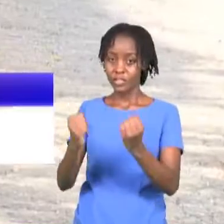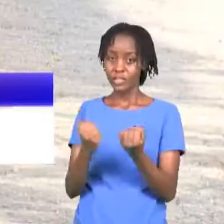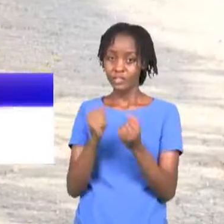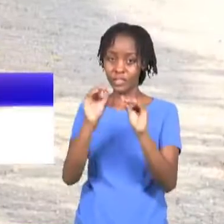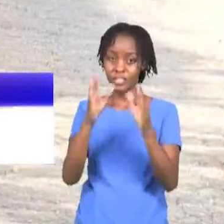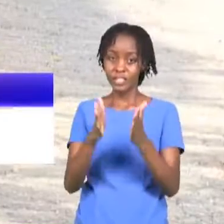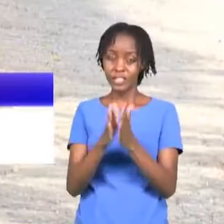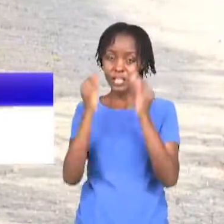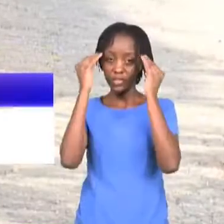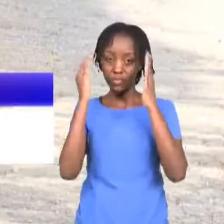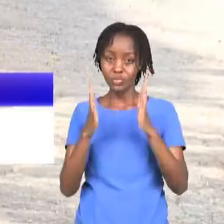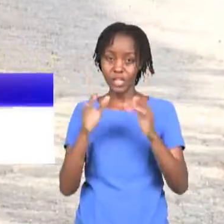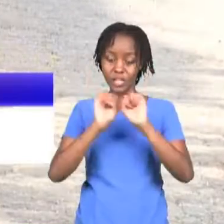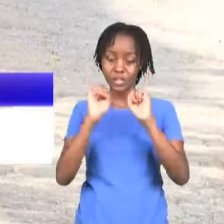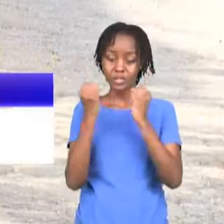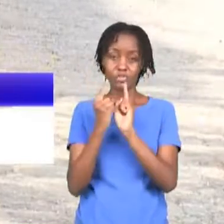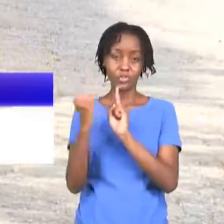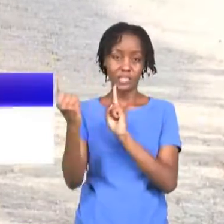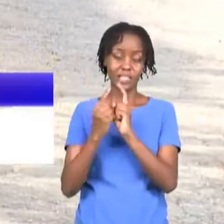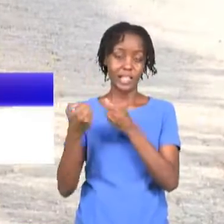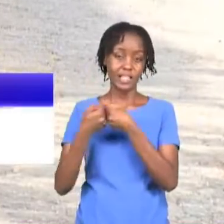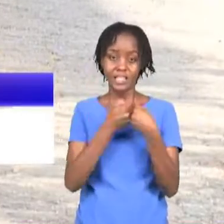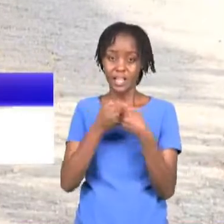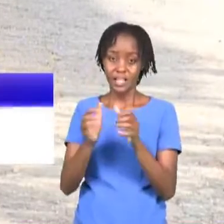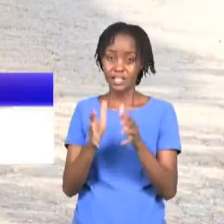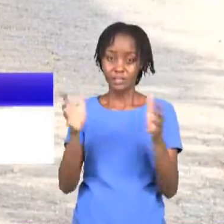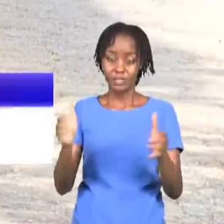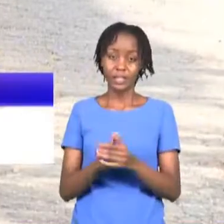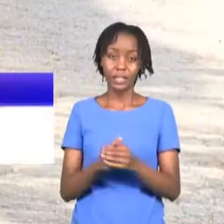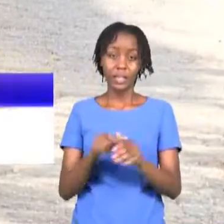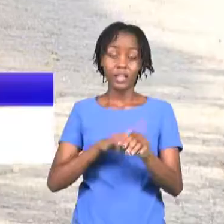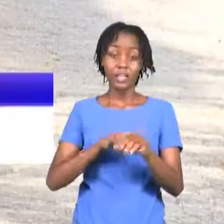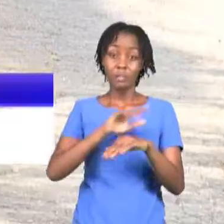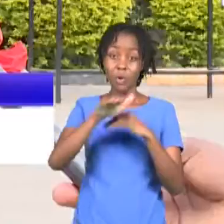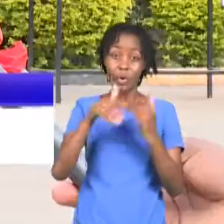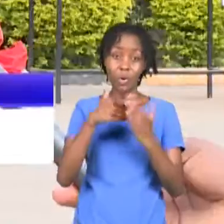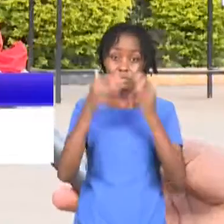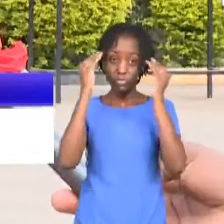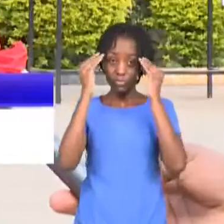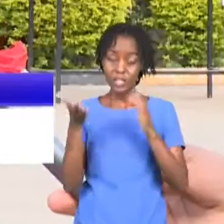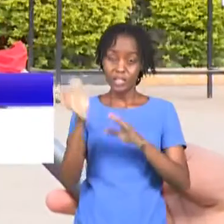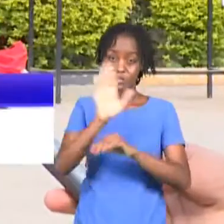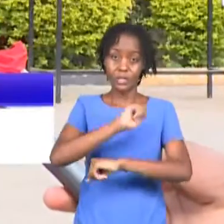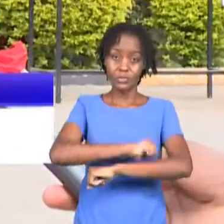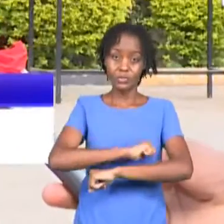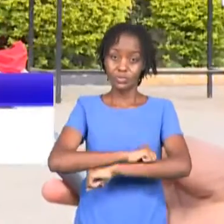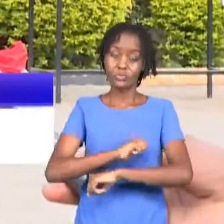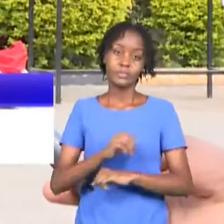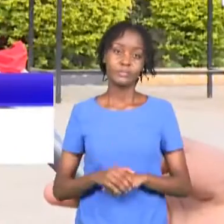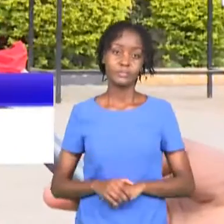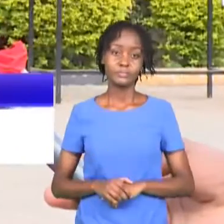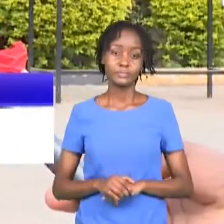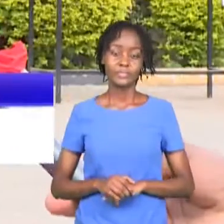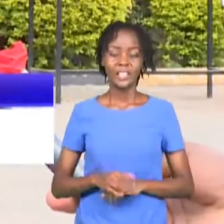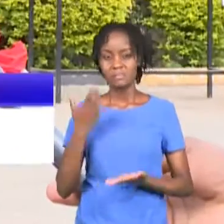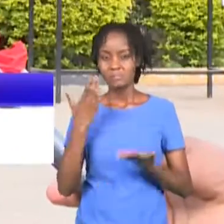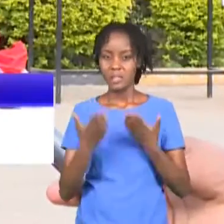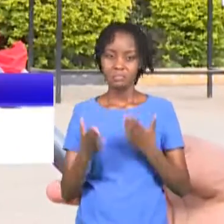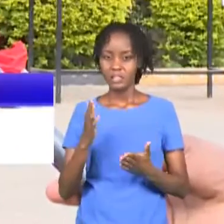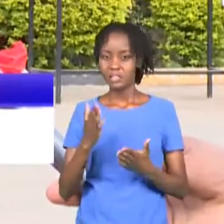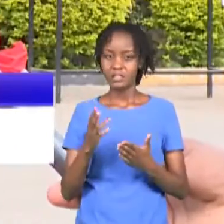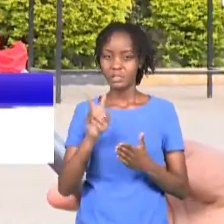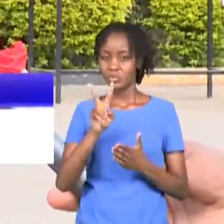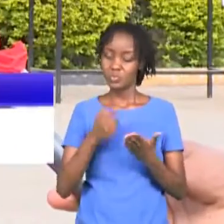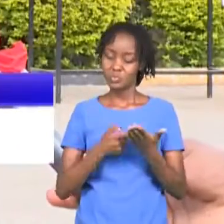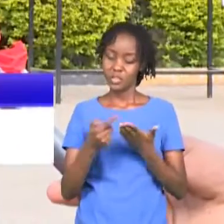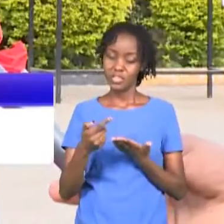students, social distancing might be a challenge when all students eventually report. Maybe within the next 2 weeks, we might be fully prepared